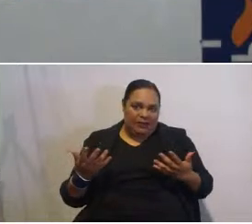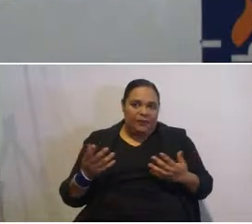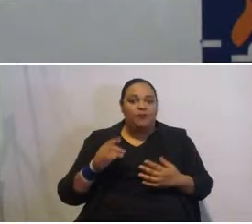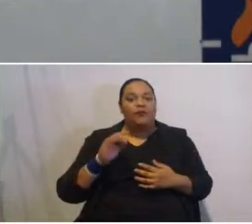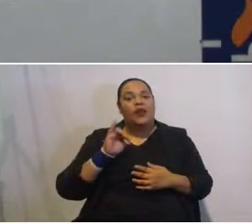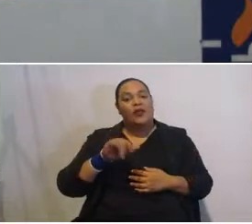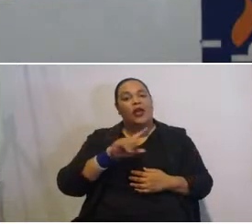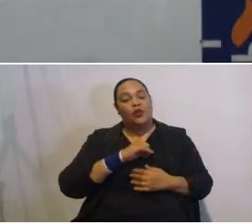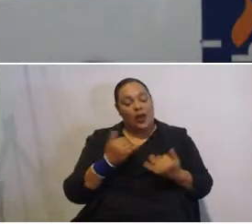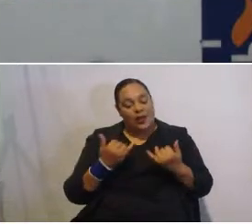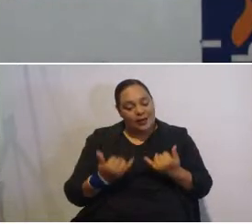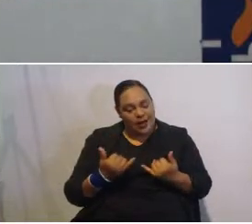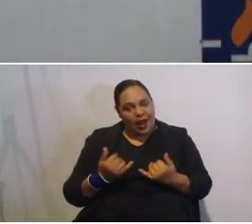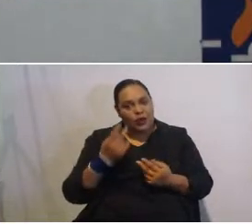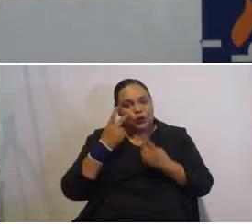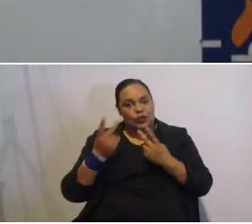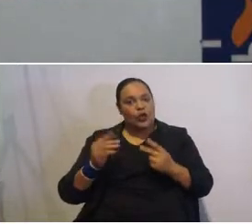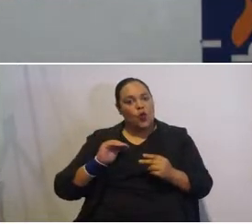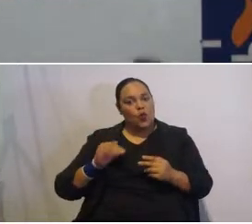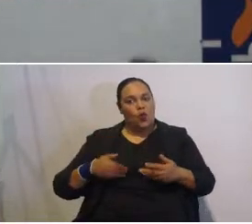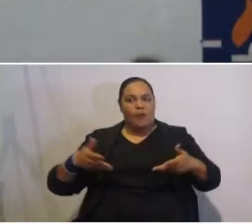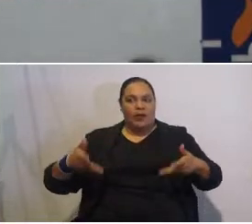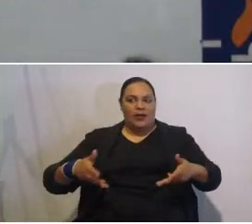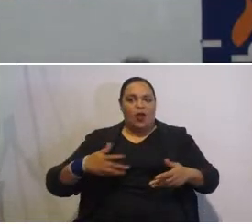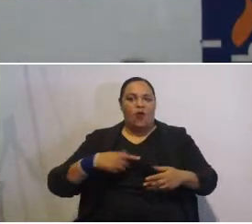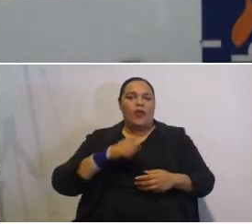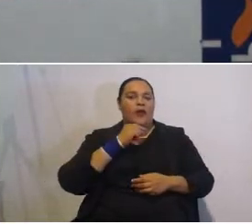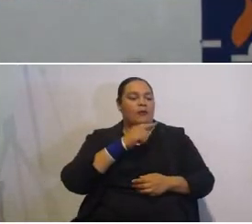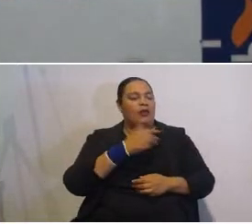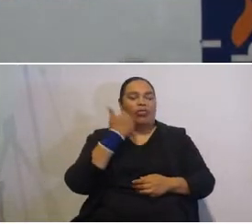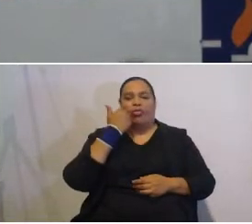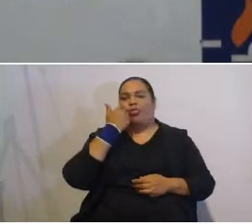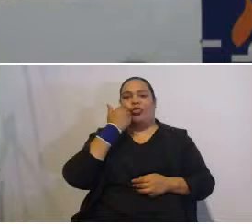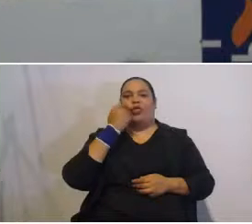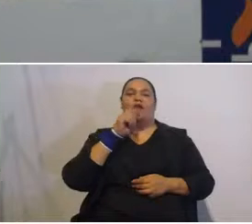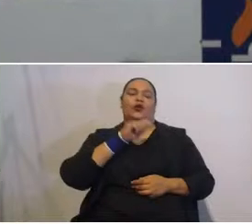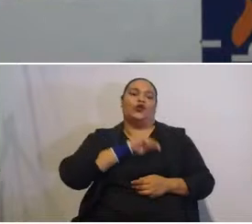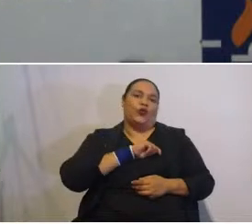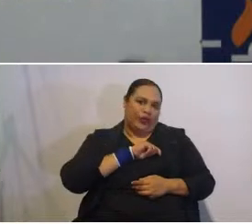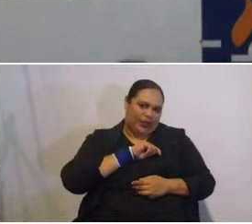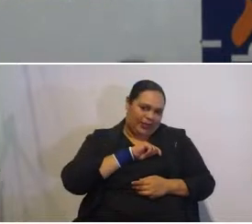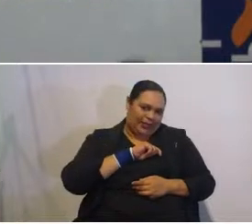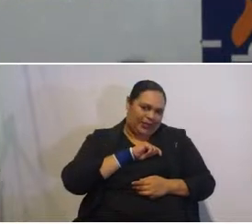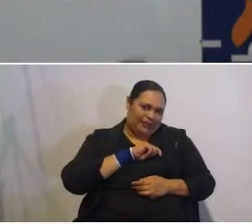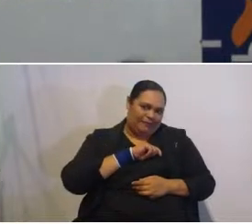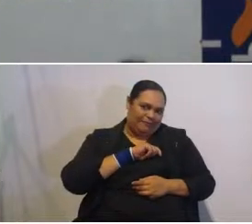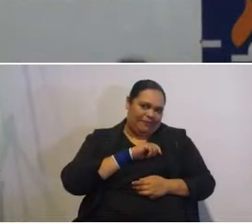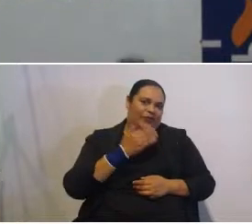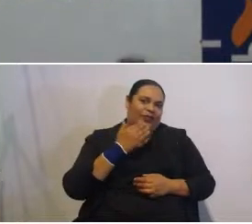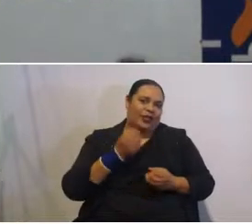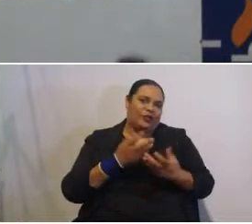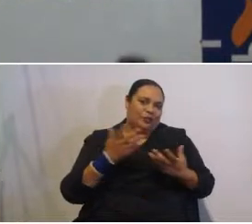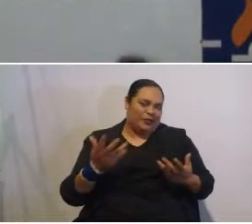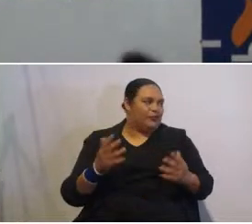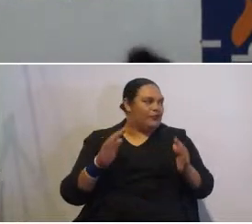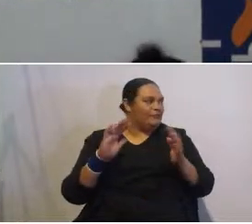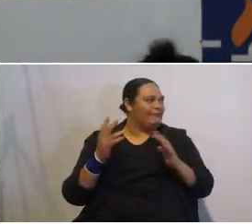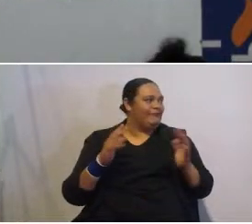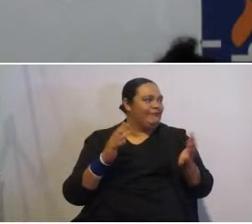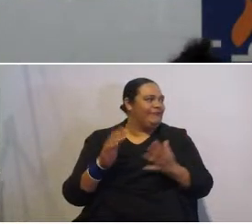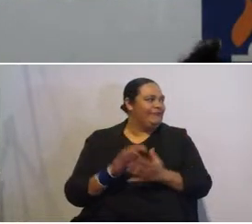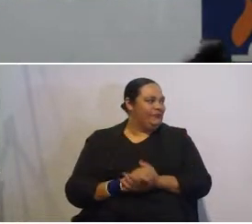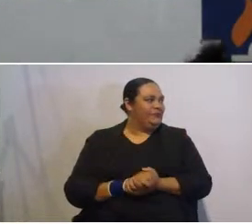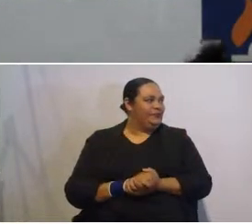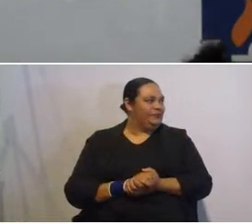why today you are seeing women, because the men, they don't want a truth. Thank you very much. Thank you very